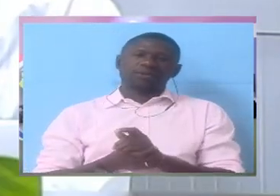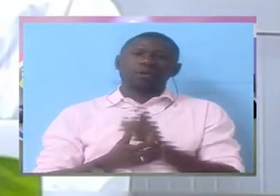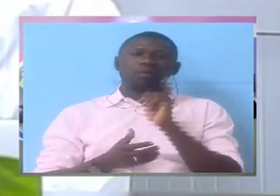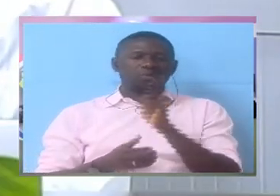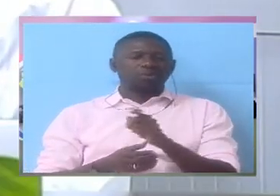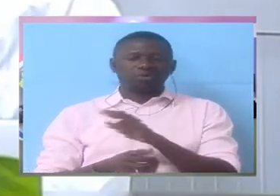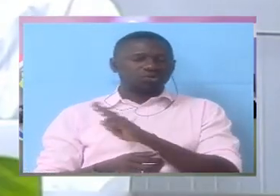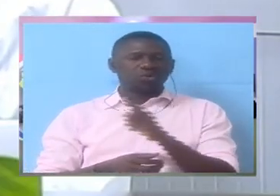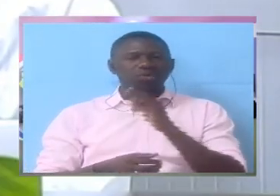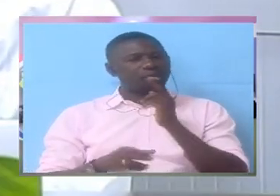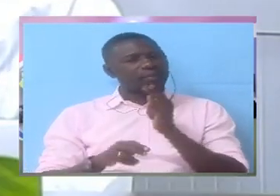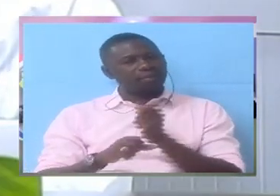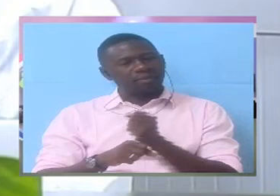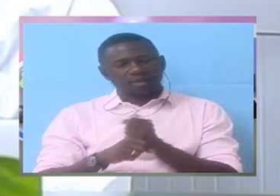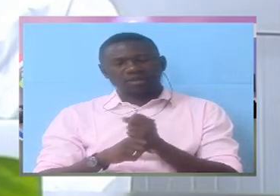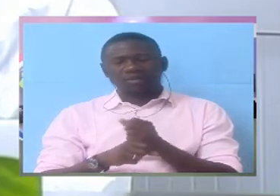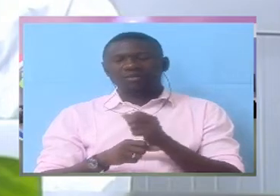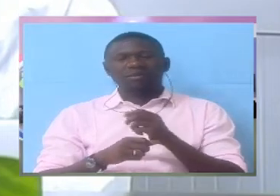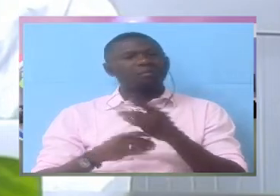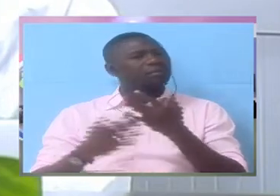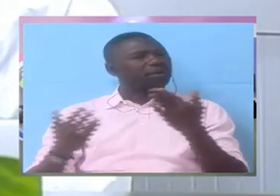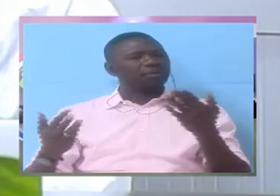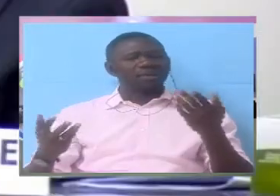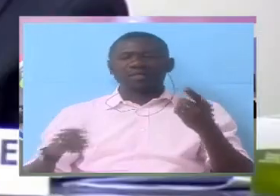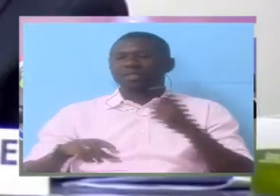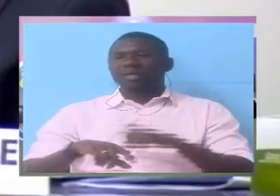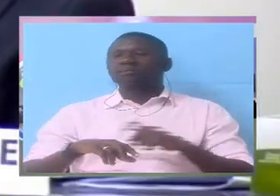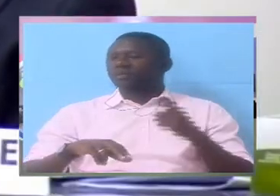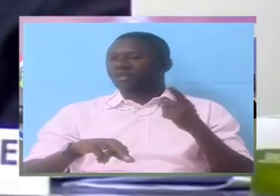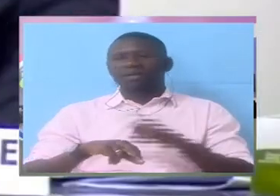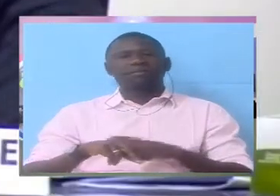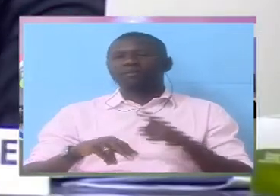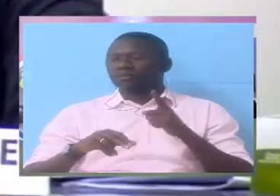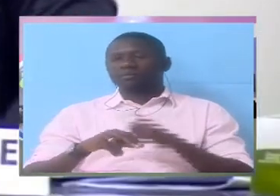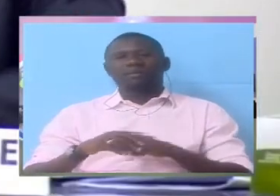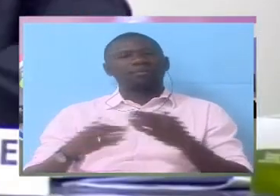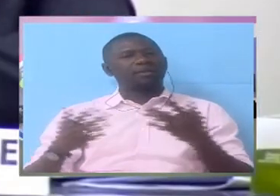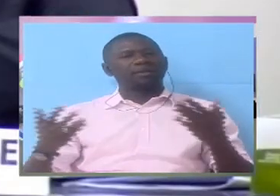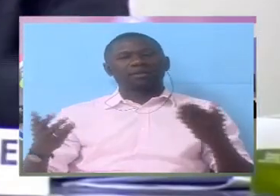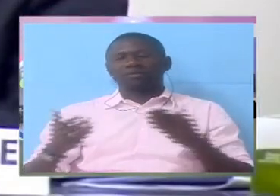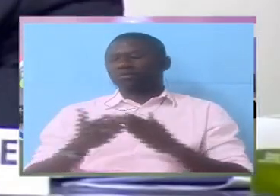don't make it too frequent. Just speak the